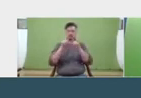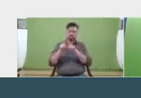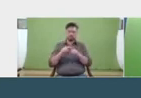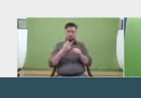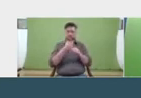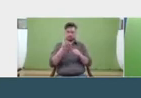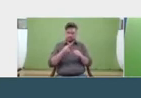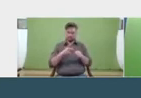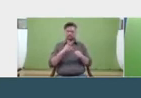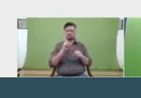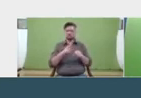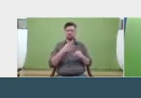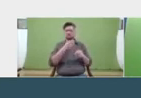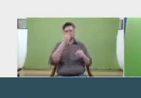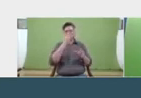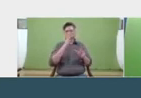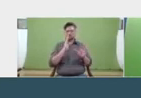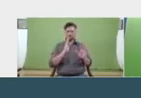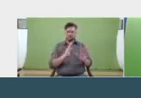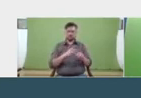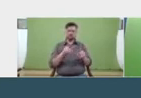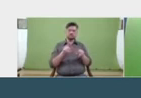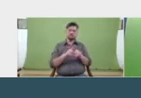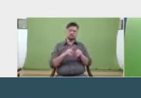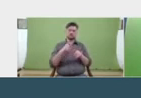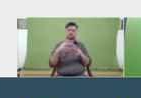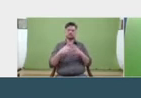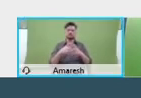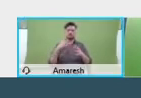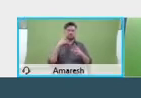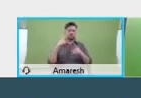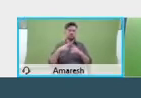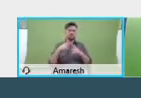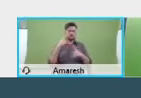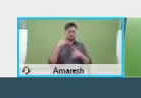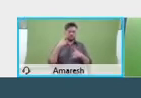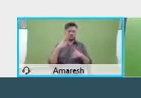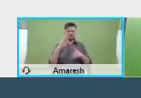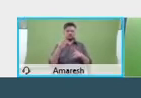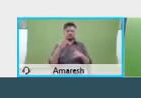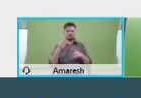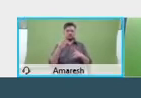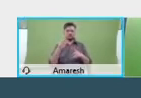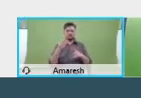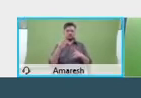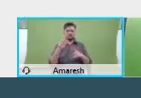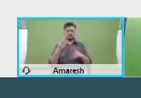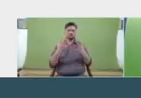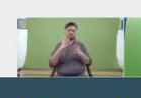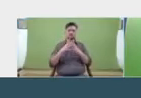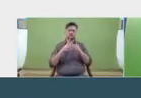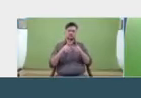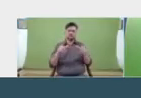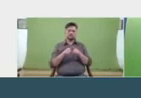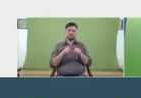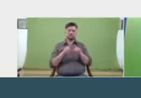phonetics i quote again many sign languages such as auslan australian sign language have a manual visual modality